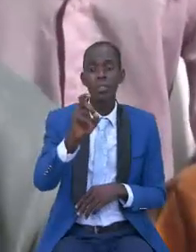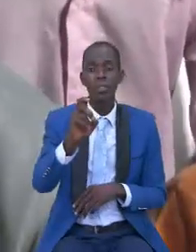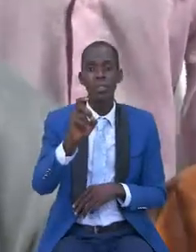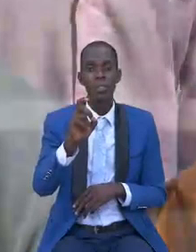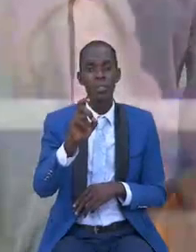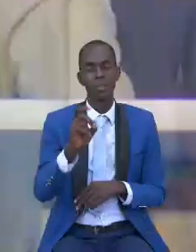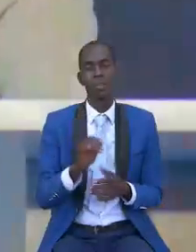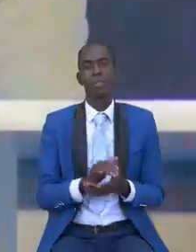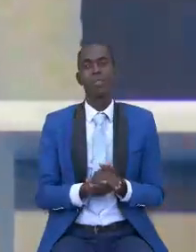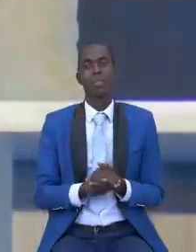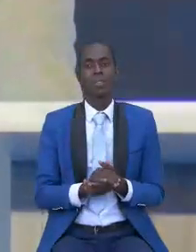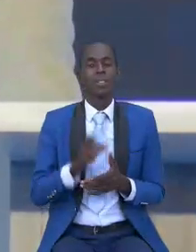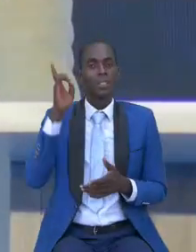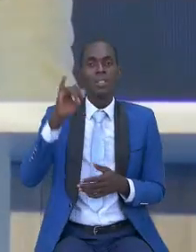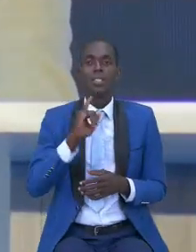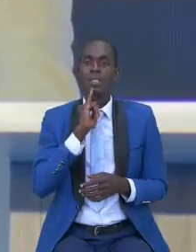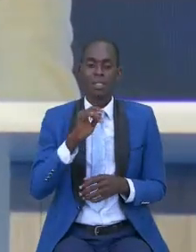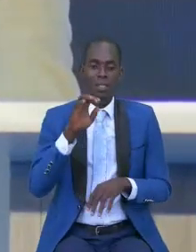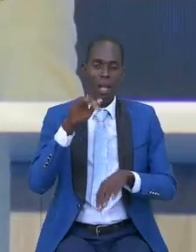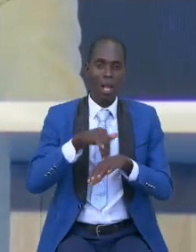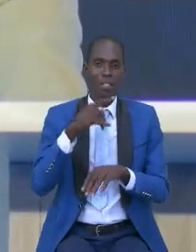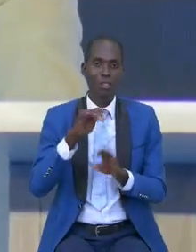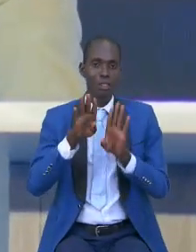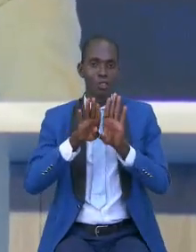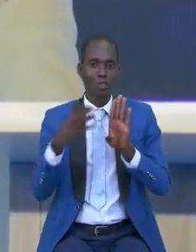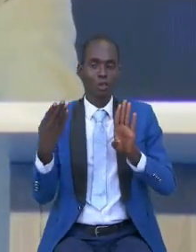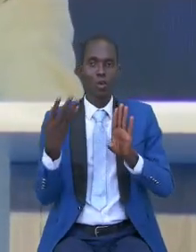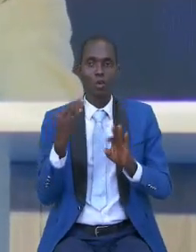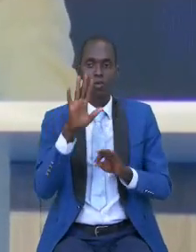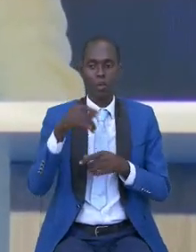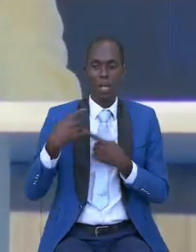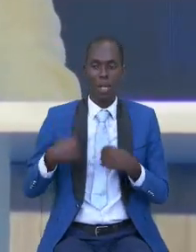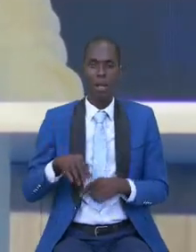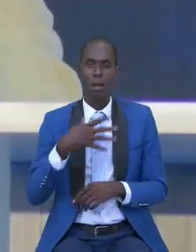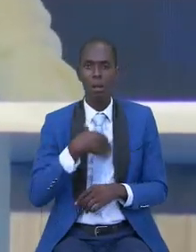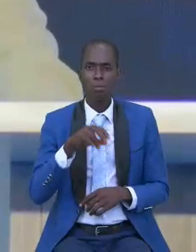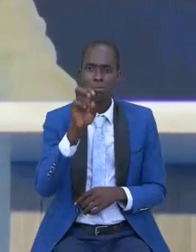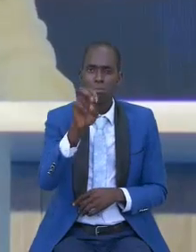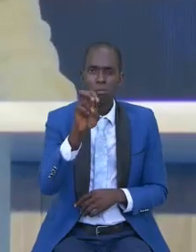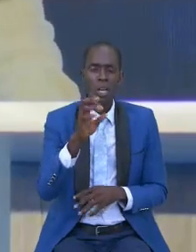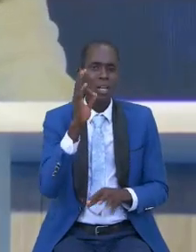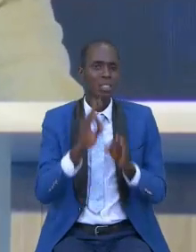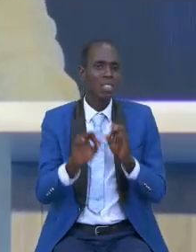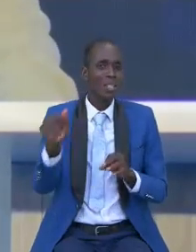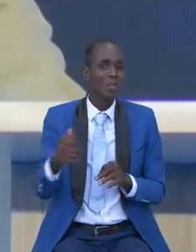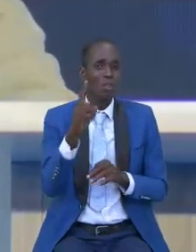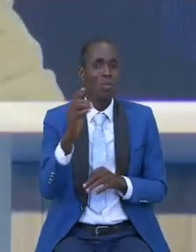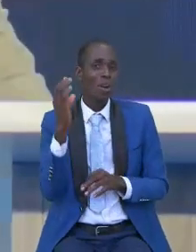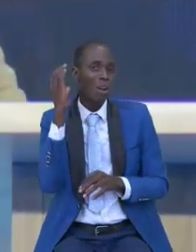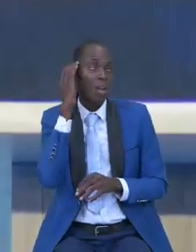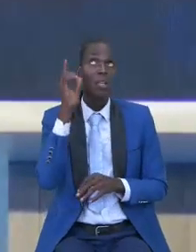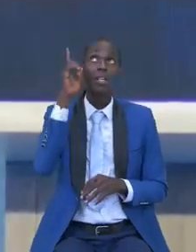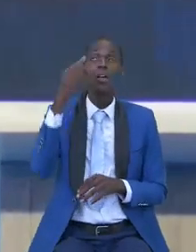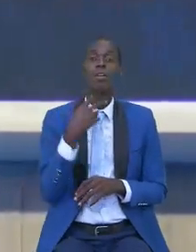stands at the door of your heart and he's knocking. And if anyone hear his